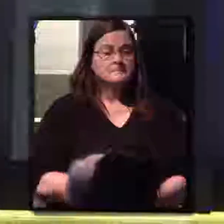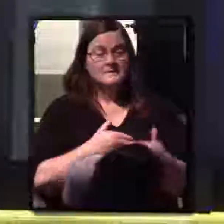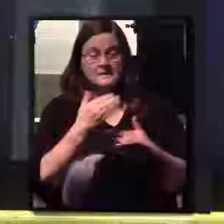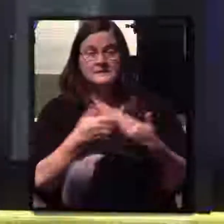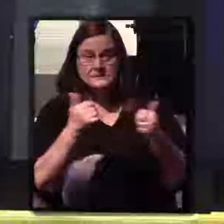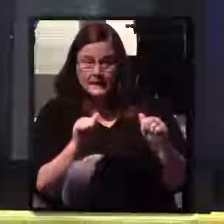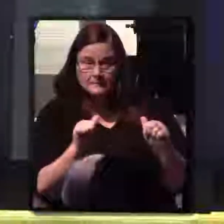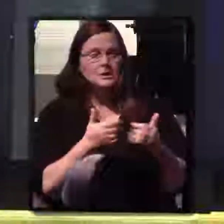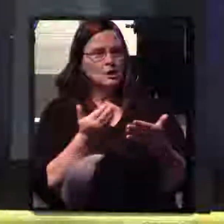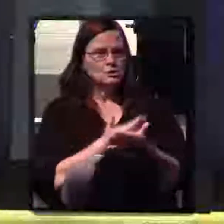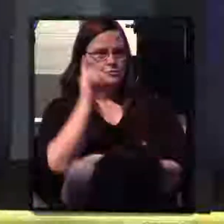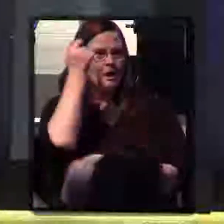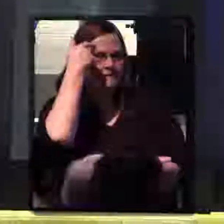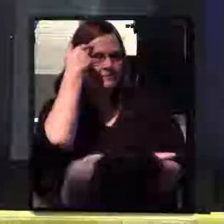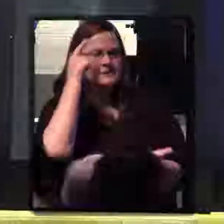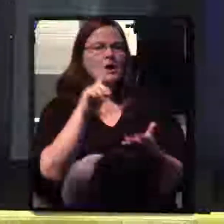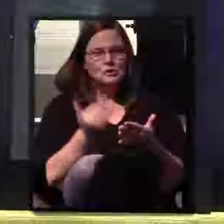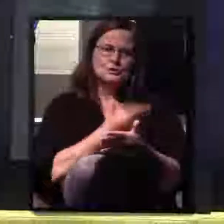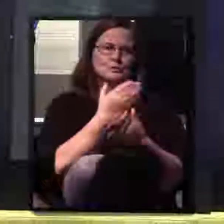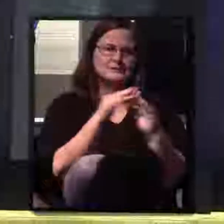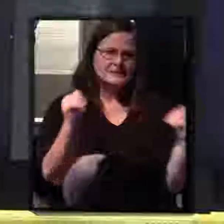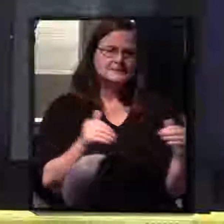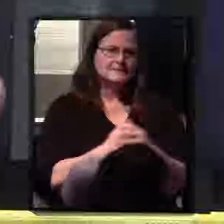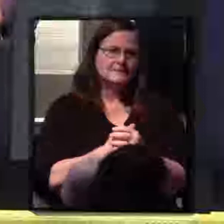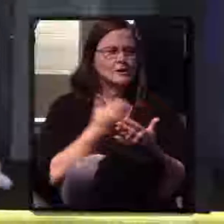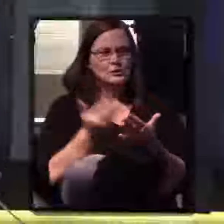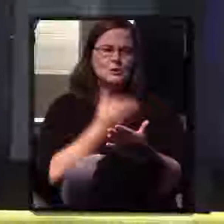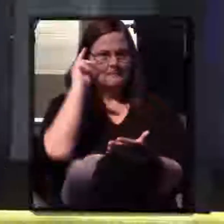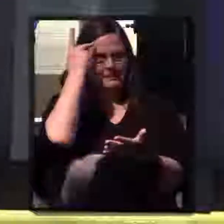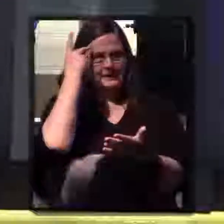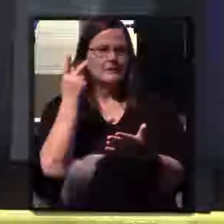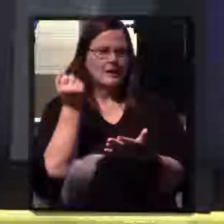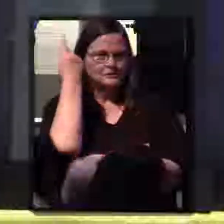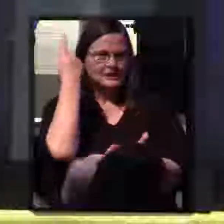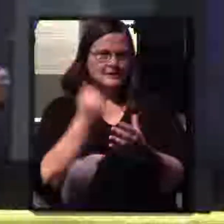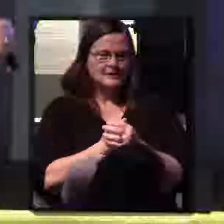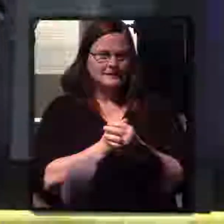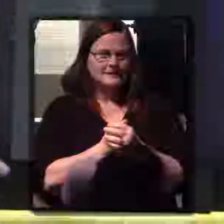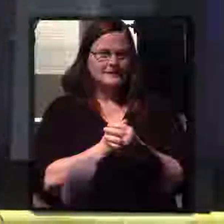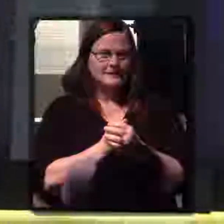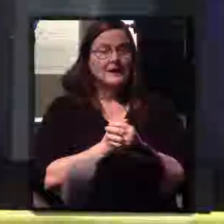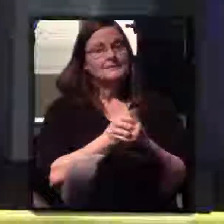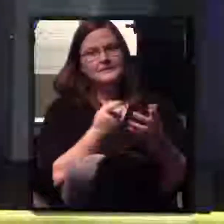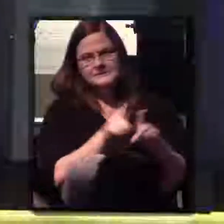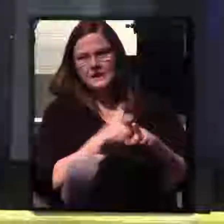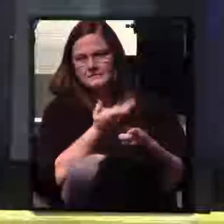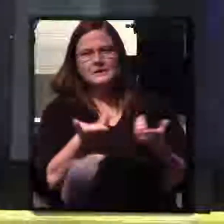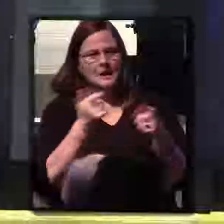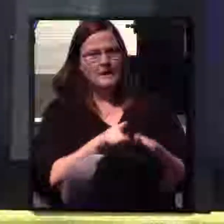result. And the next attempt is what? It's a new government, a new system, a new